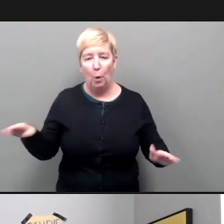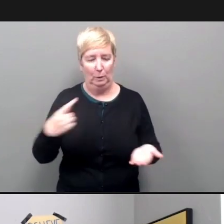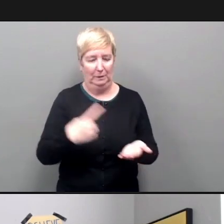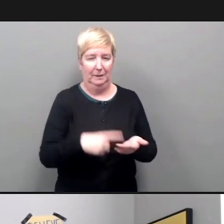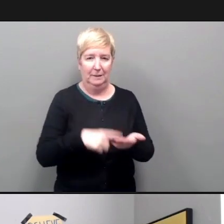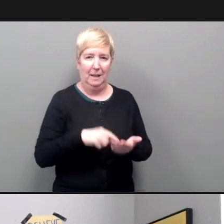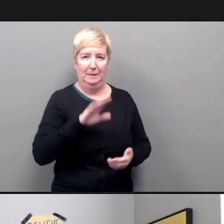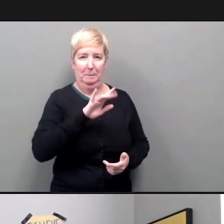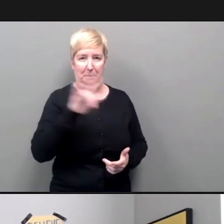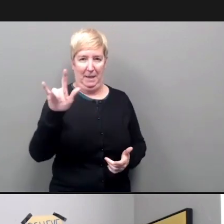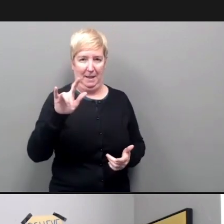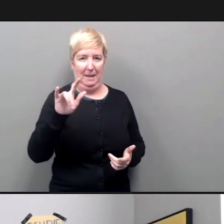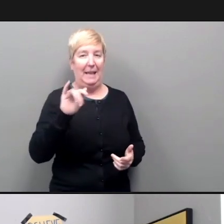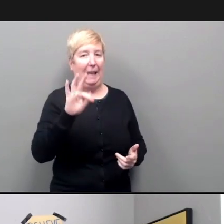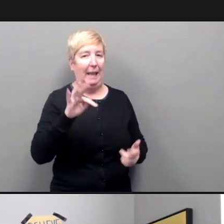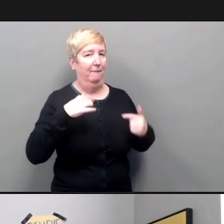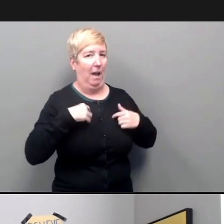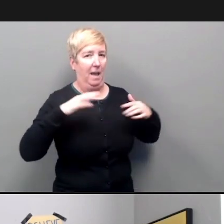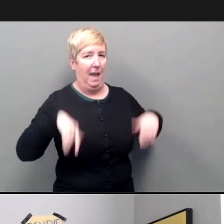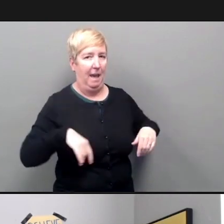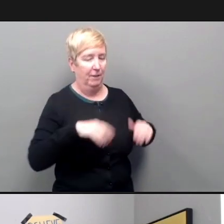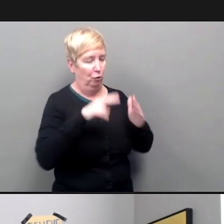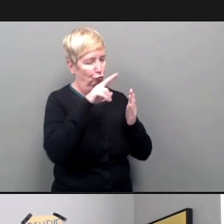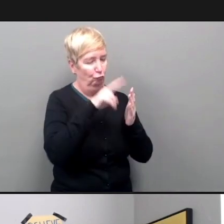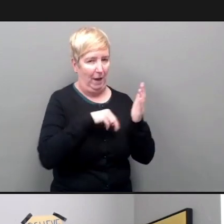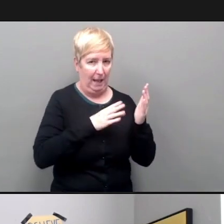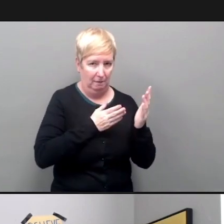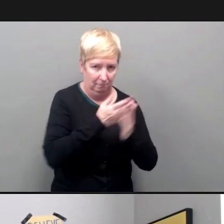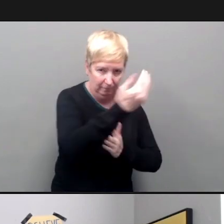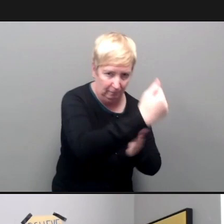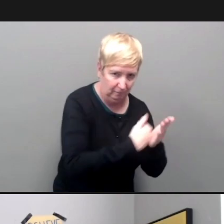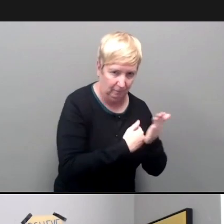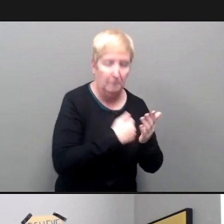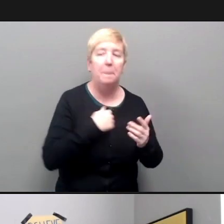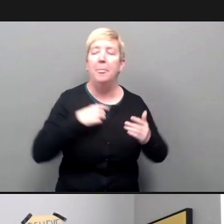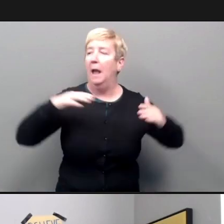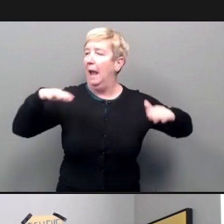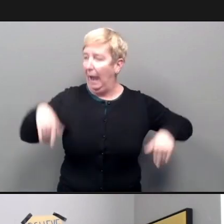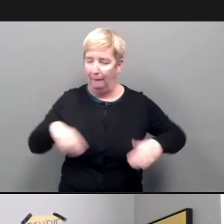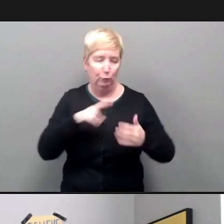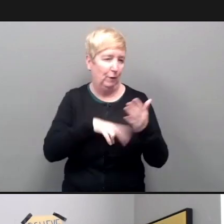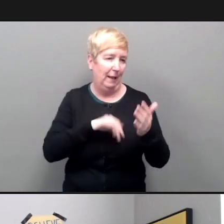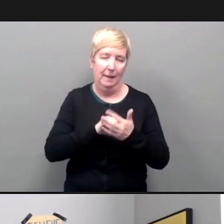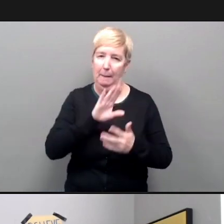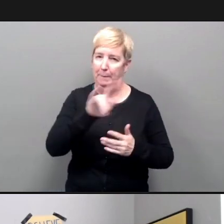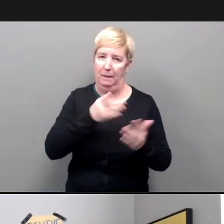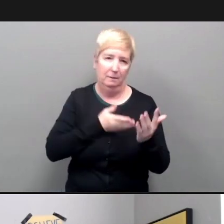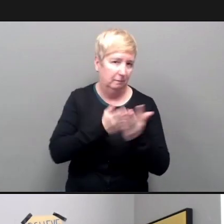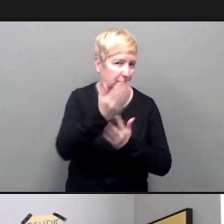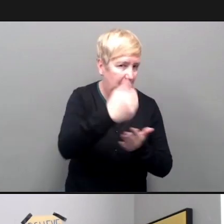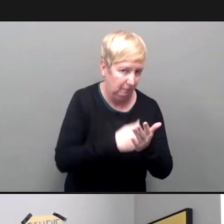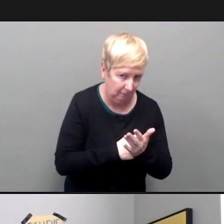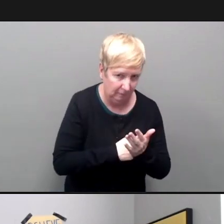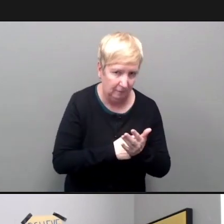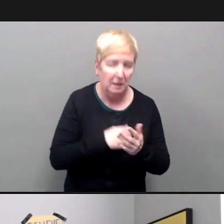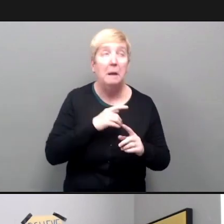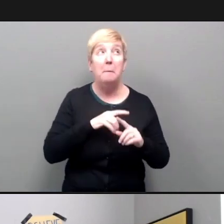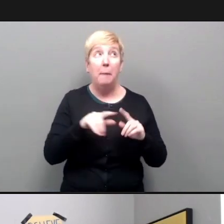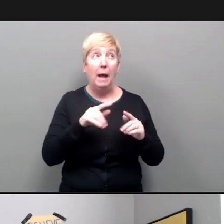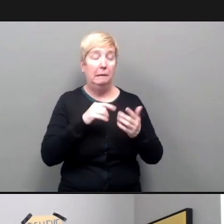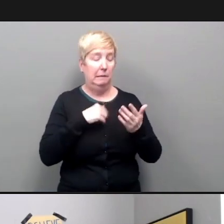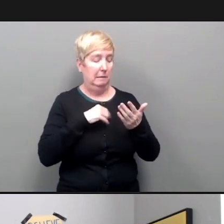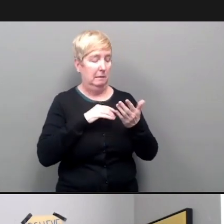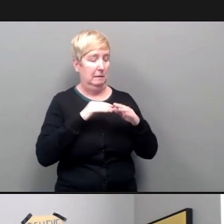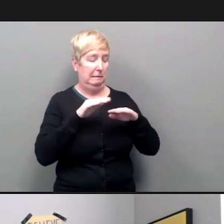haven't completely read. So, and I haven't completely read this one, Bruce, but it's a great question. My understanding is that it was